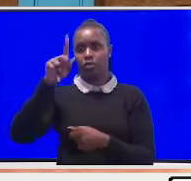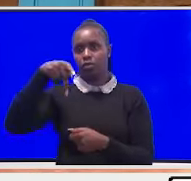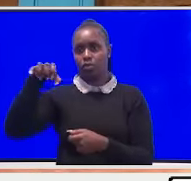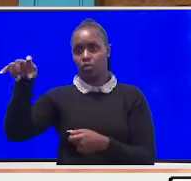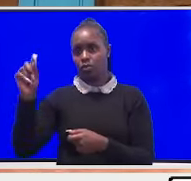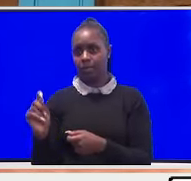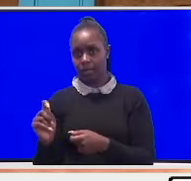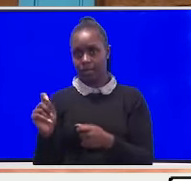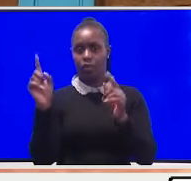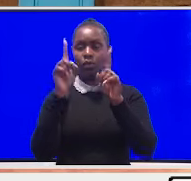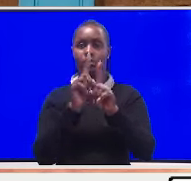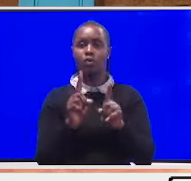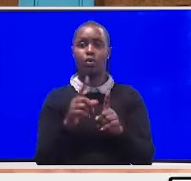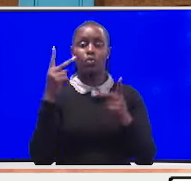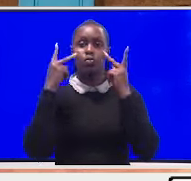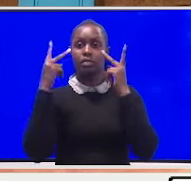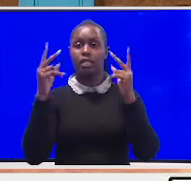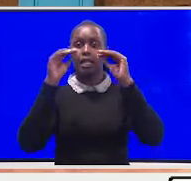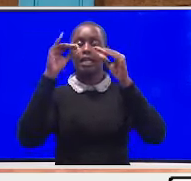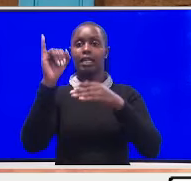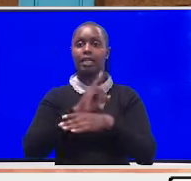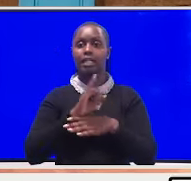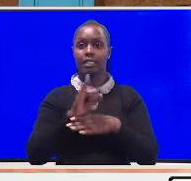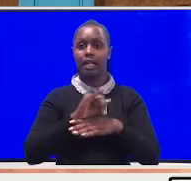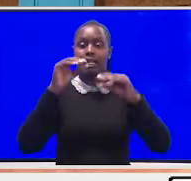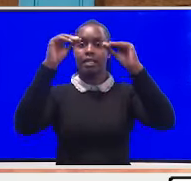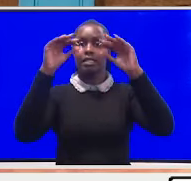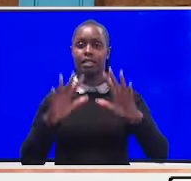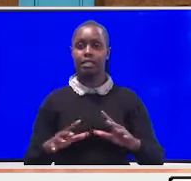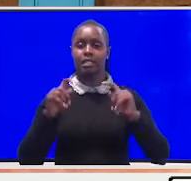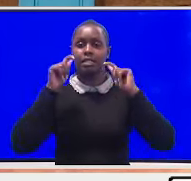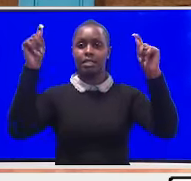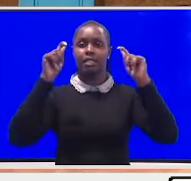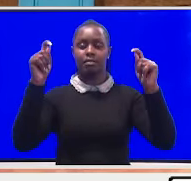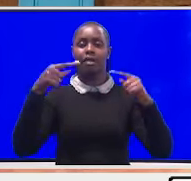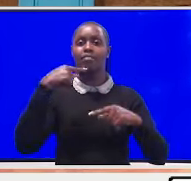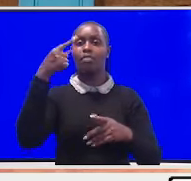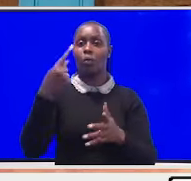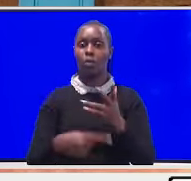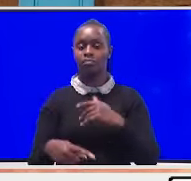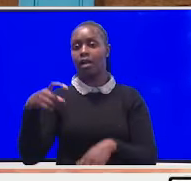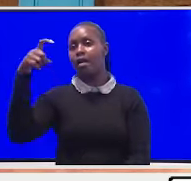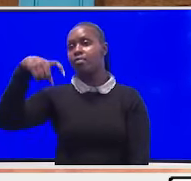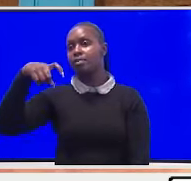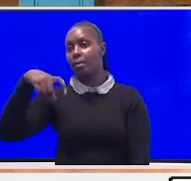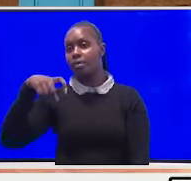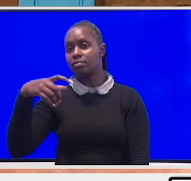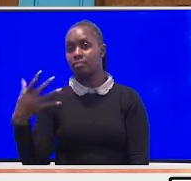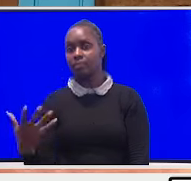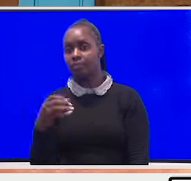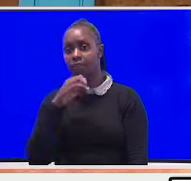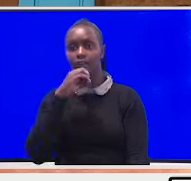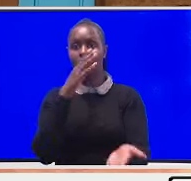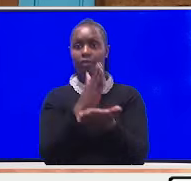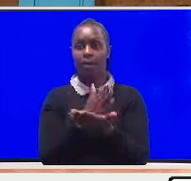time you saw that intern teachers, they striked, giving their grievances that they are supposed to be